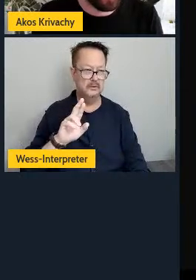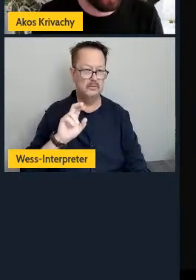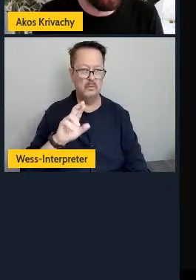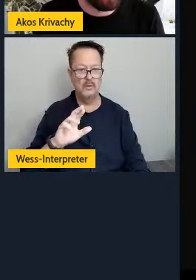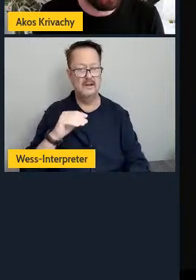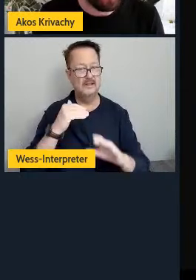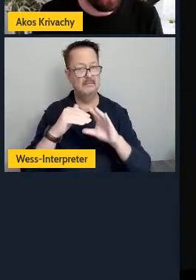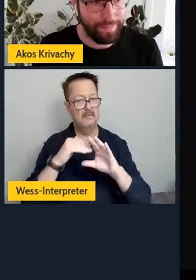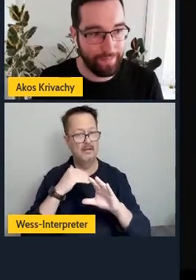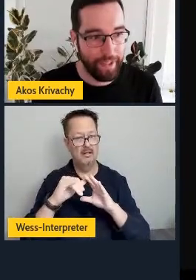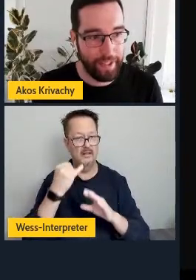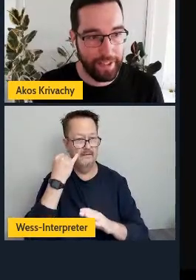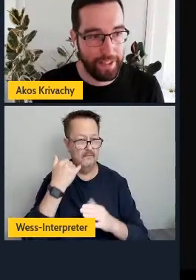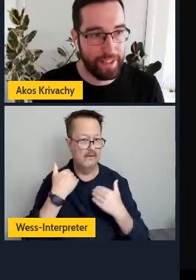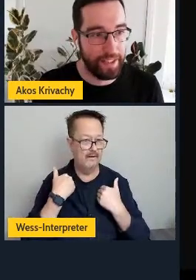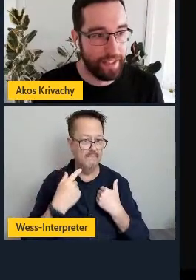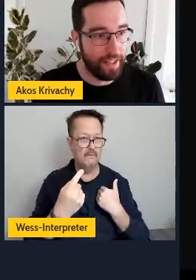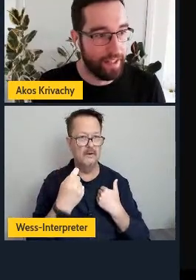have any questions.